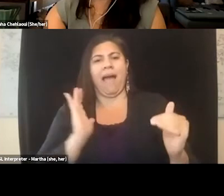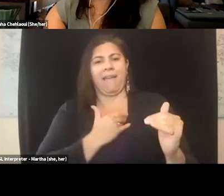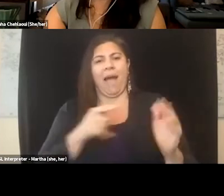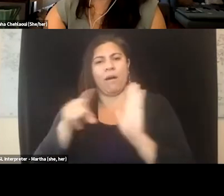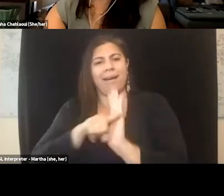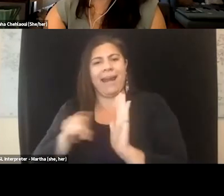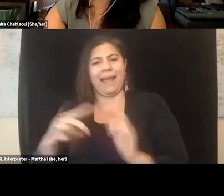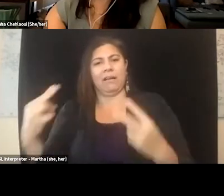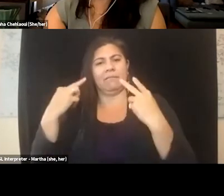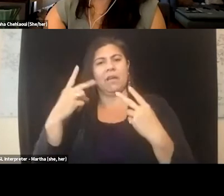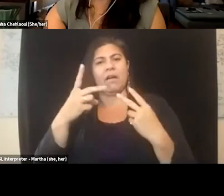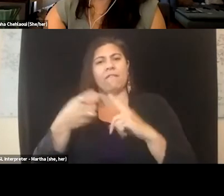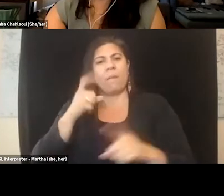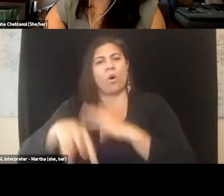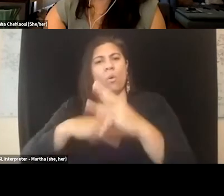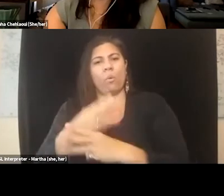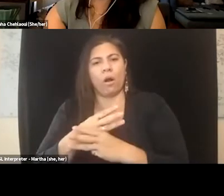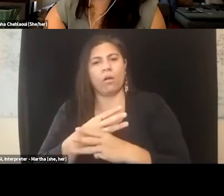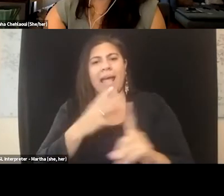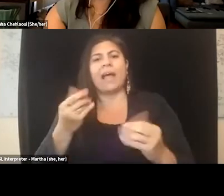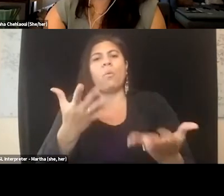writers and executives who are going to watch this?